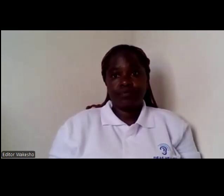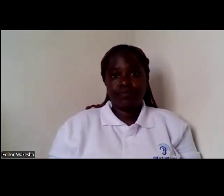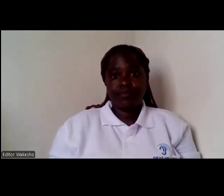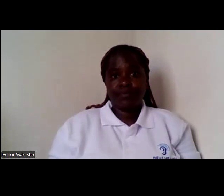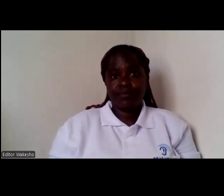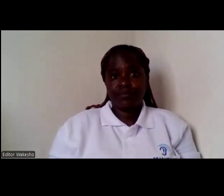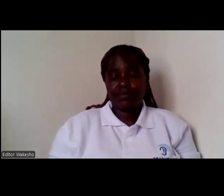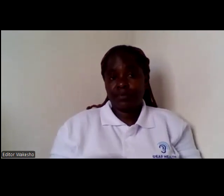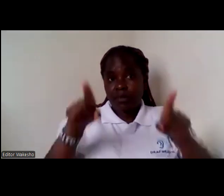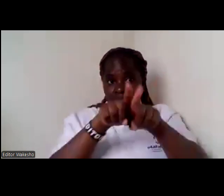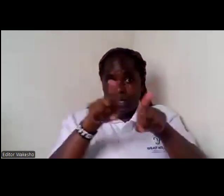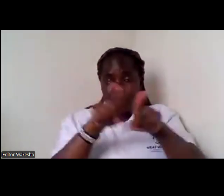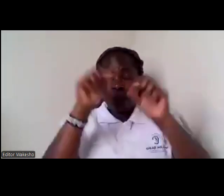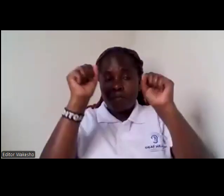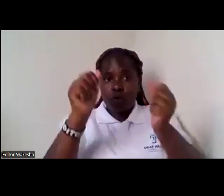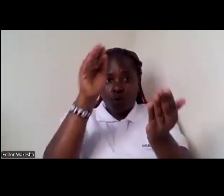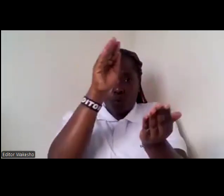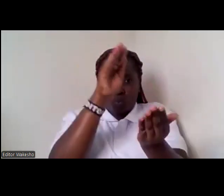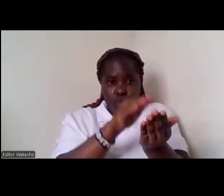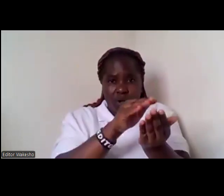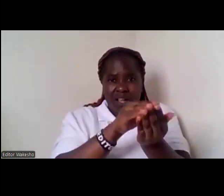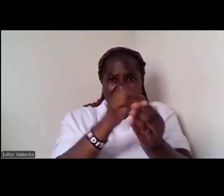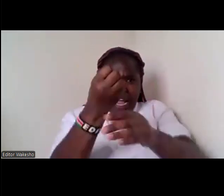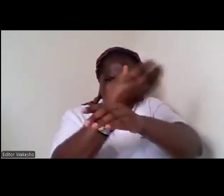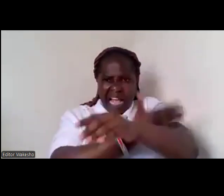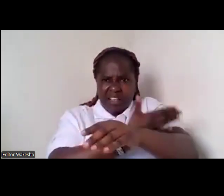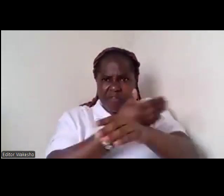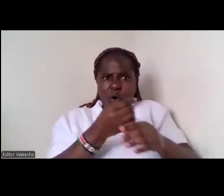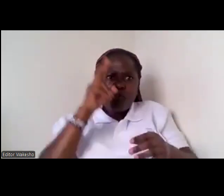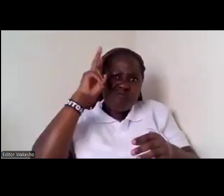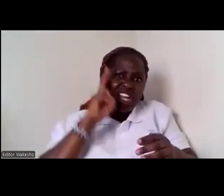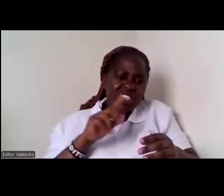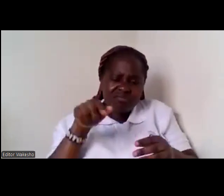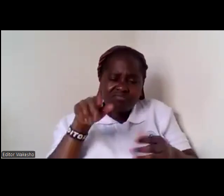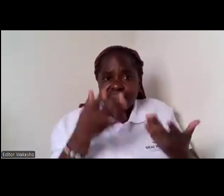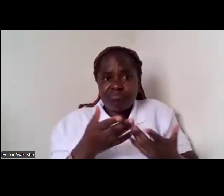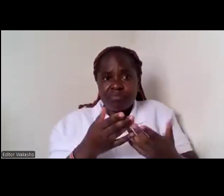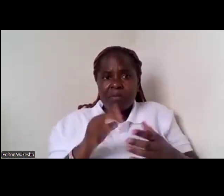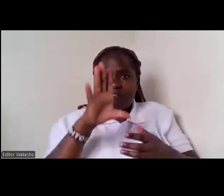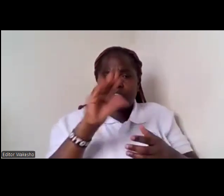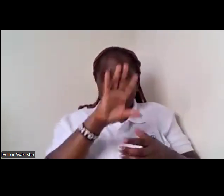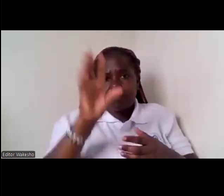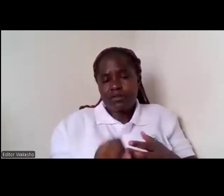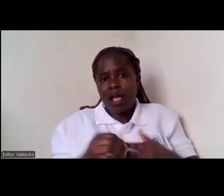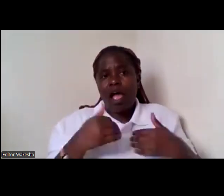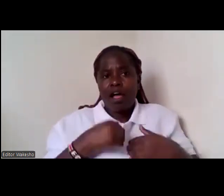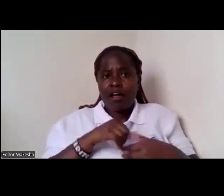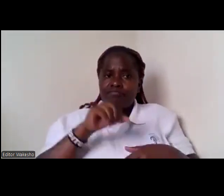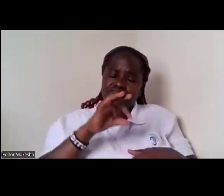They're also known to reduce endometrial cancer by at least 50%. So these are advantages to, for